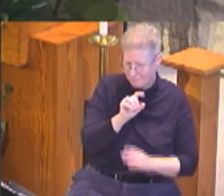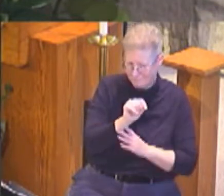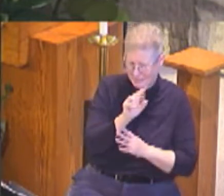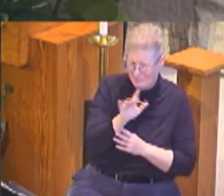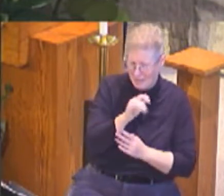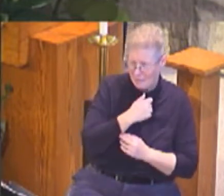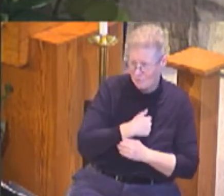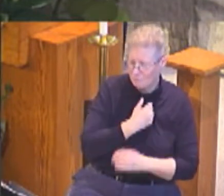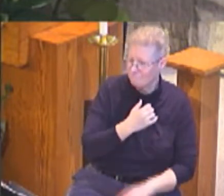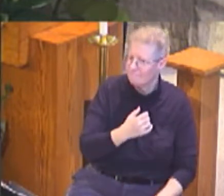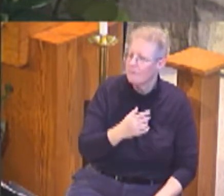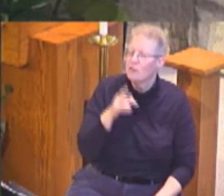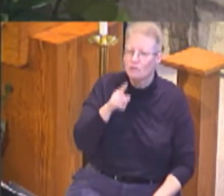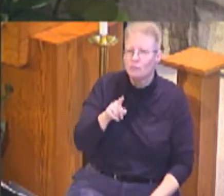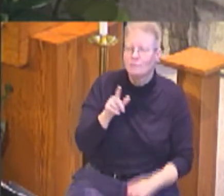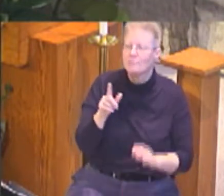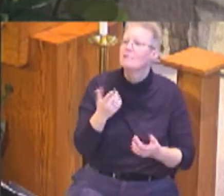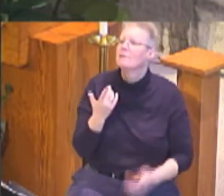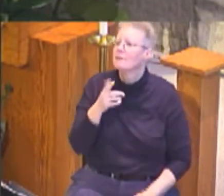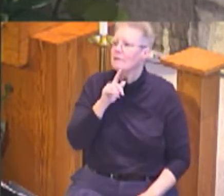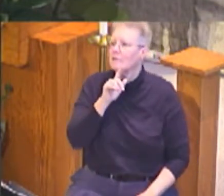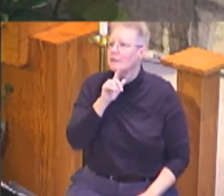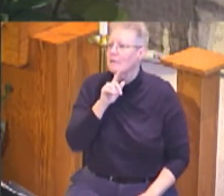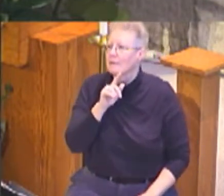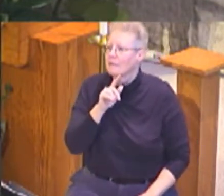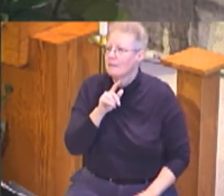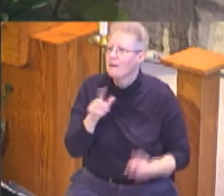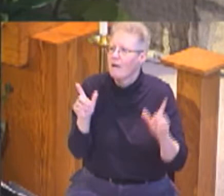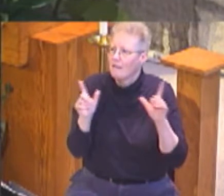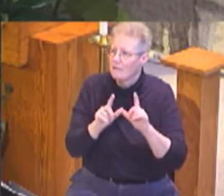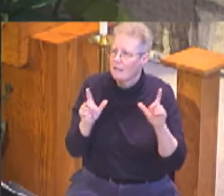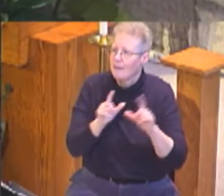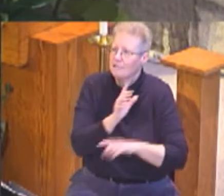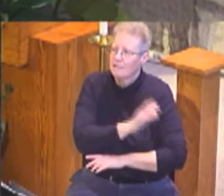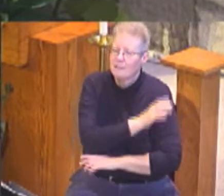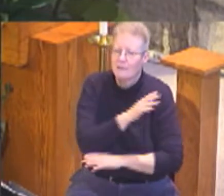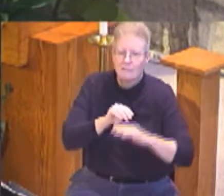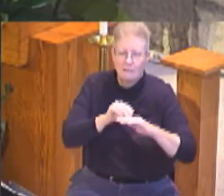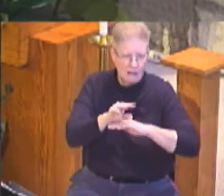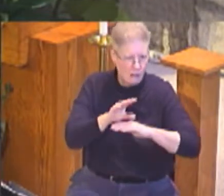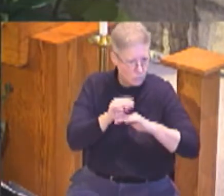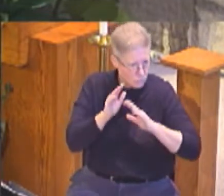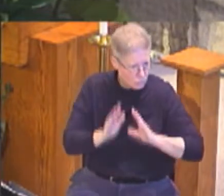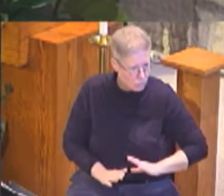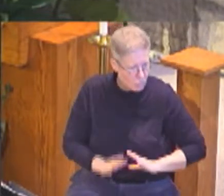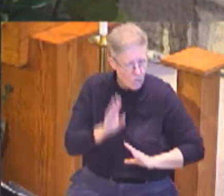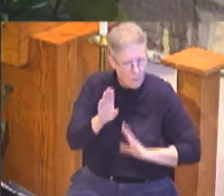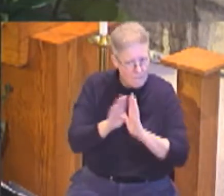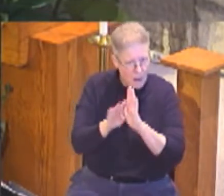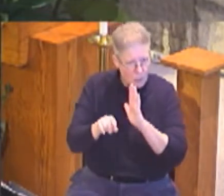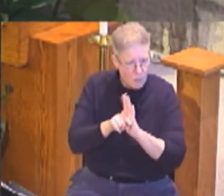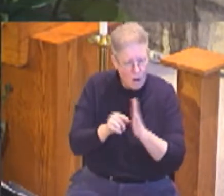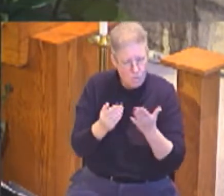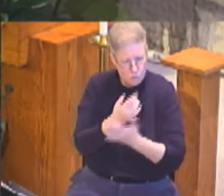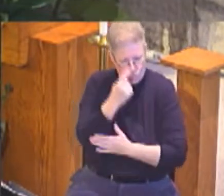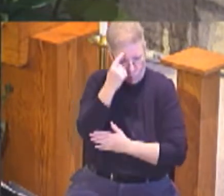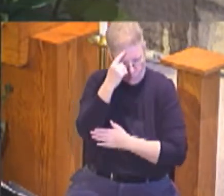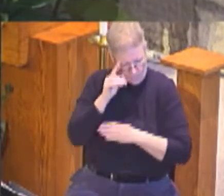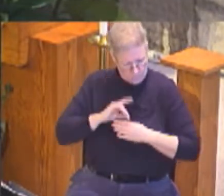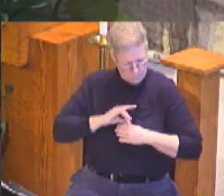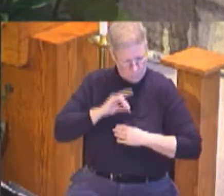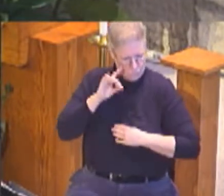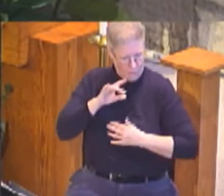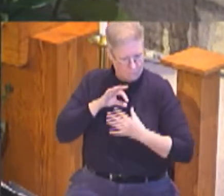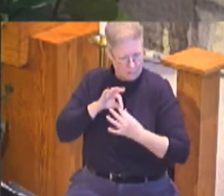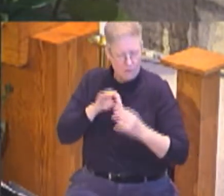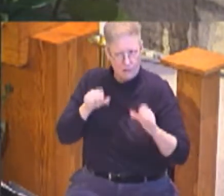licensed clinical counselor with a background in New Thought spirituality. For her contact information or to